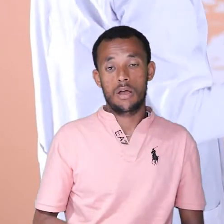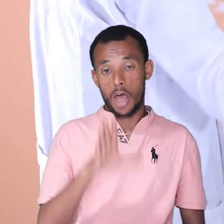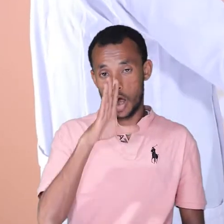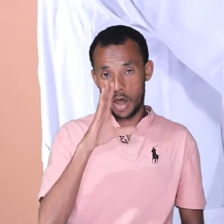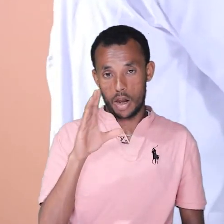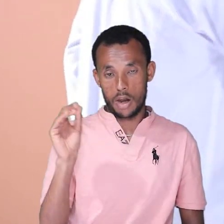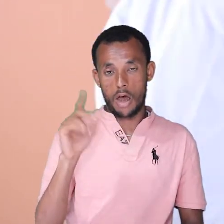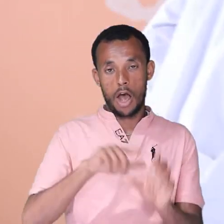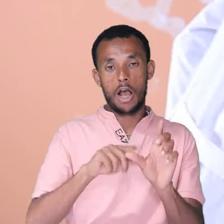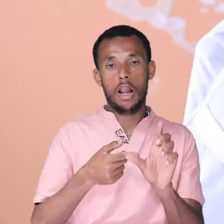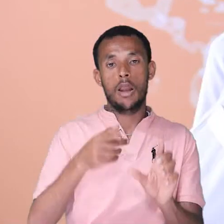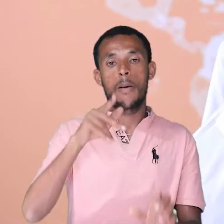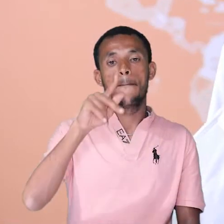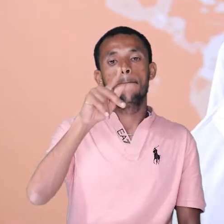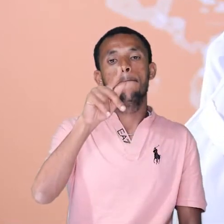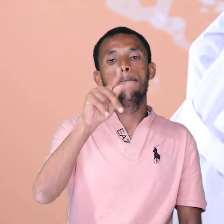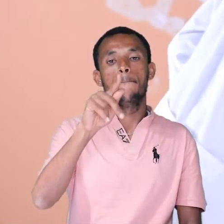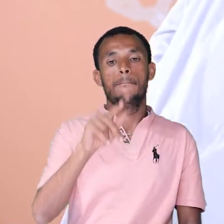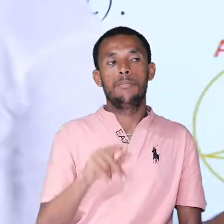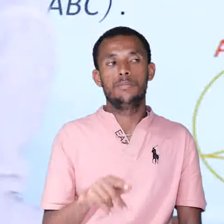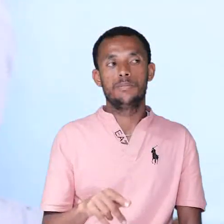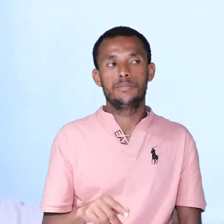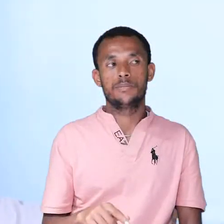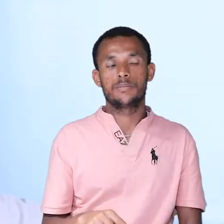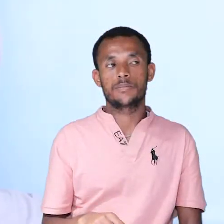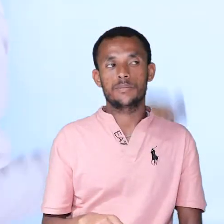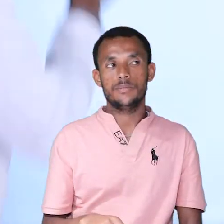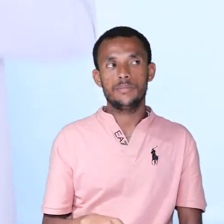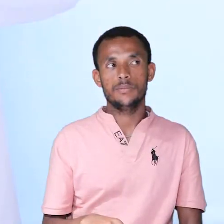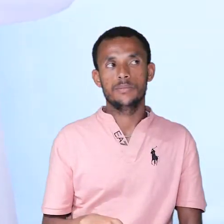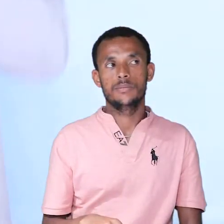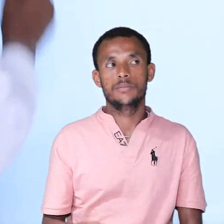And angle P. This angle is given by, let me